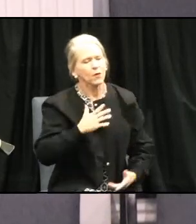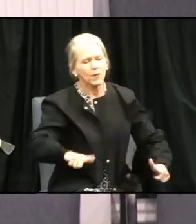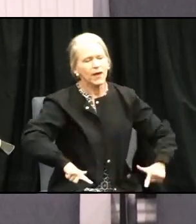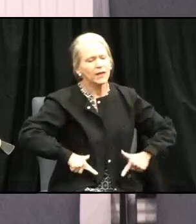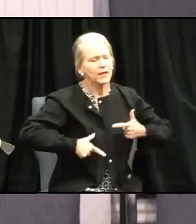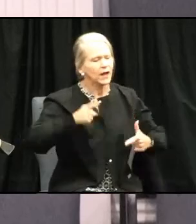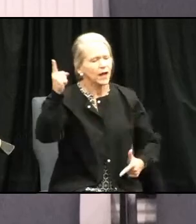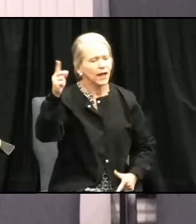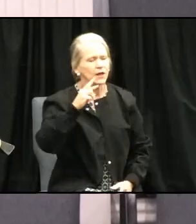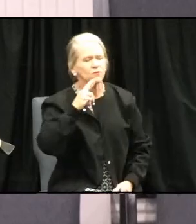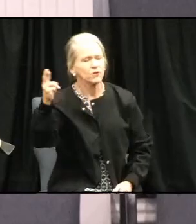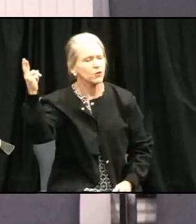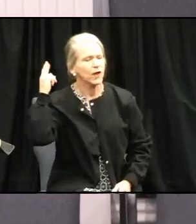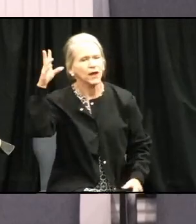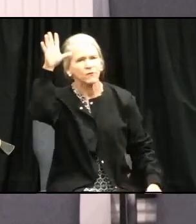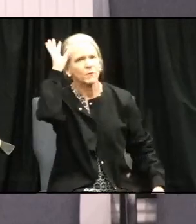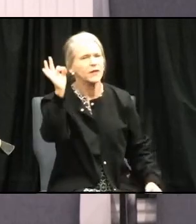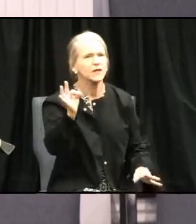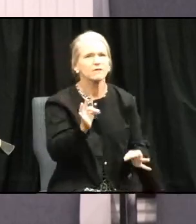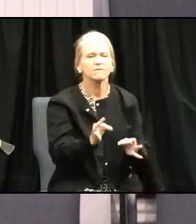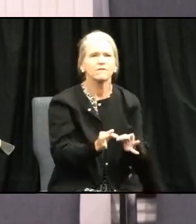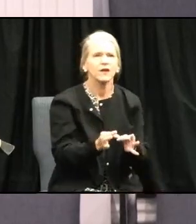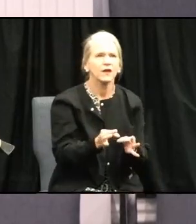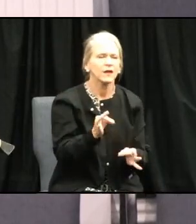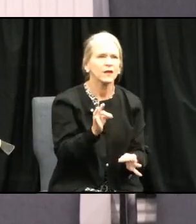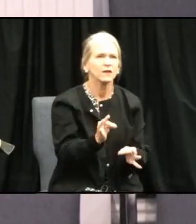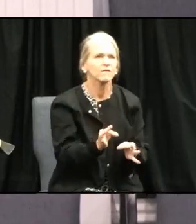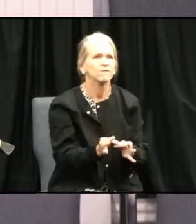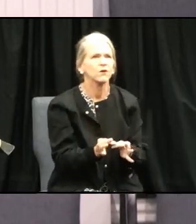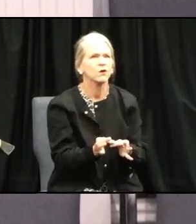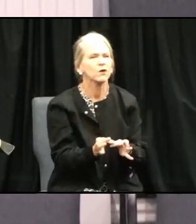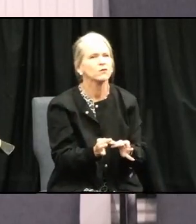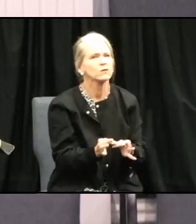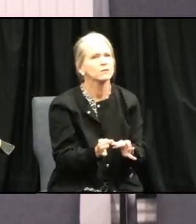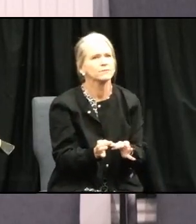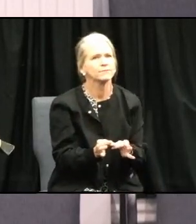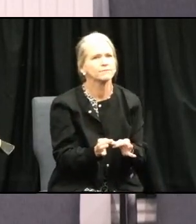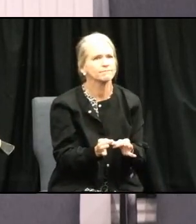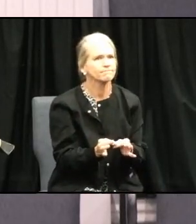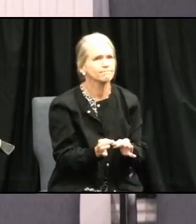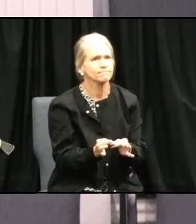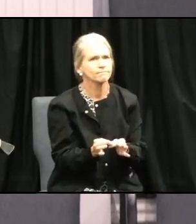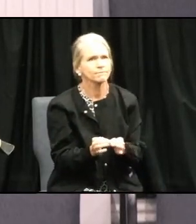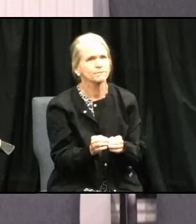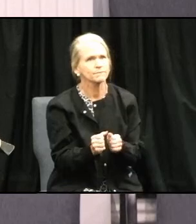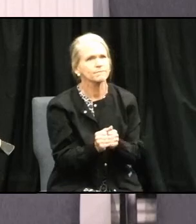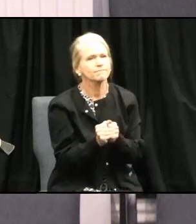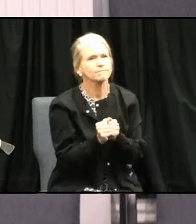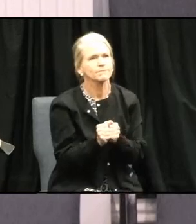God. All my life you have been faithful,